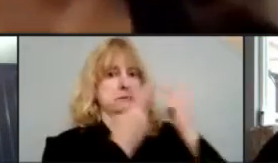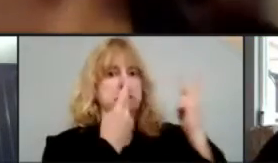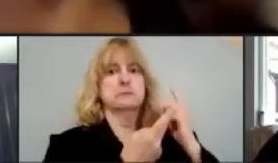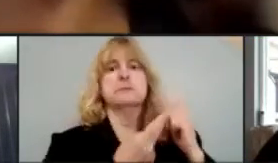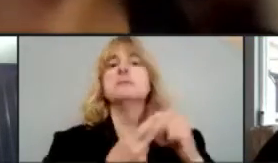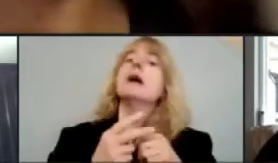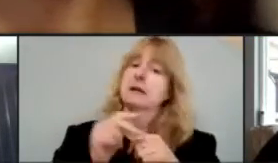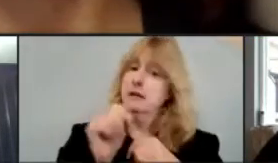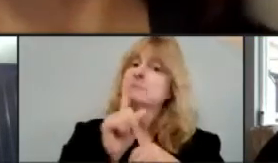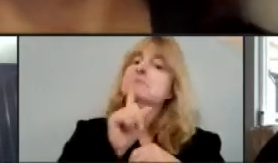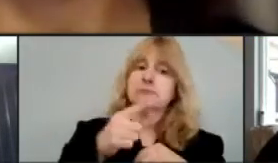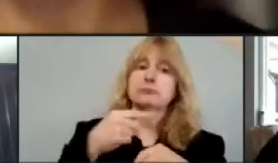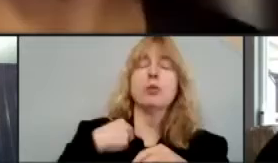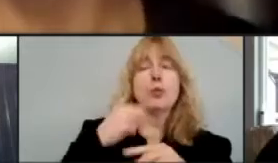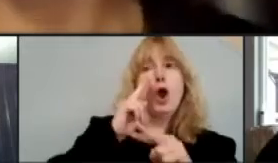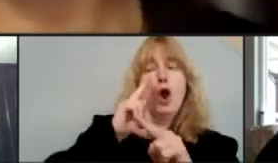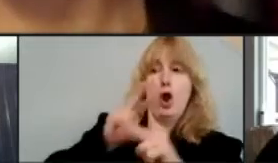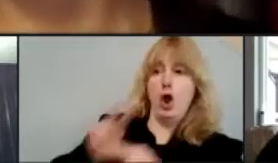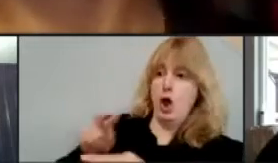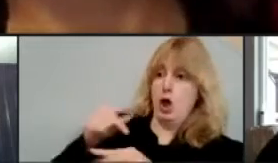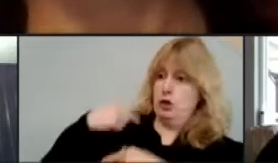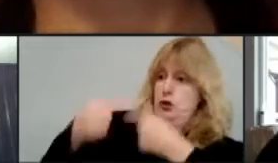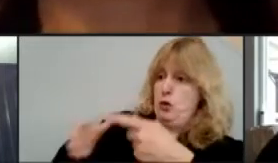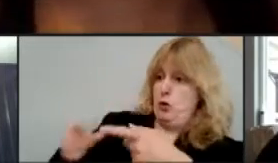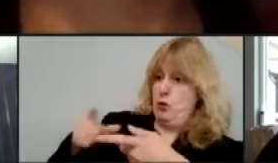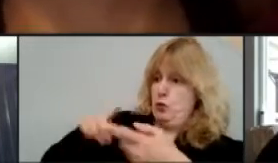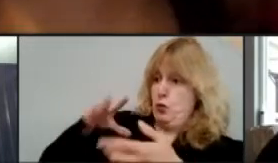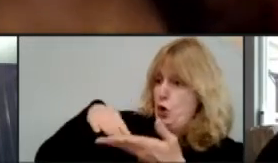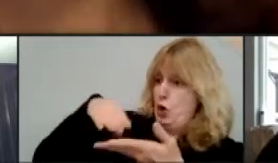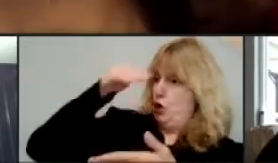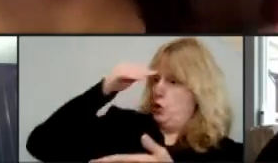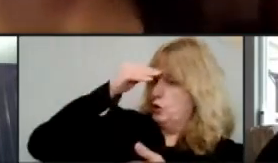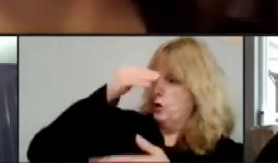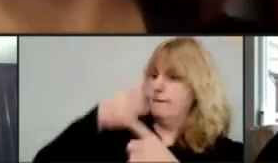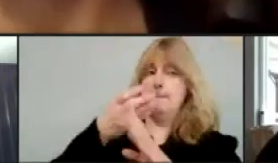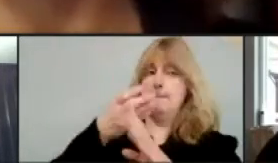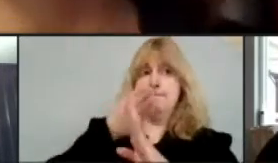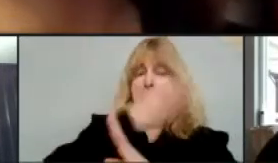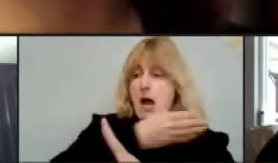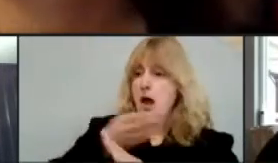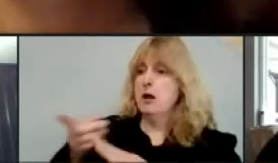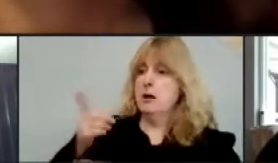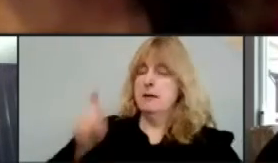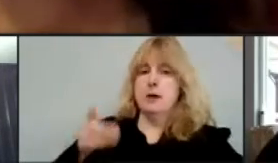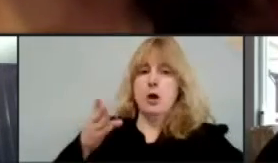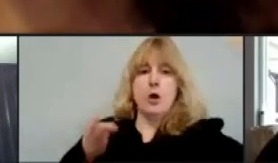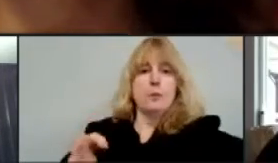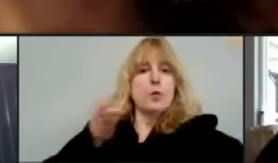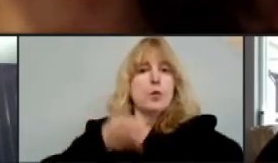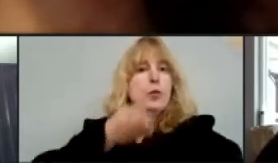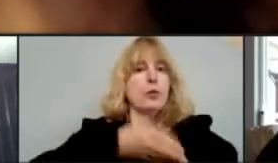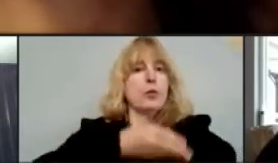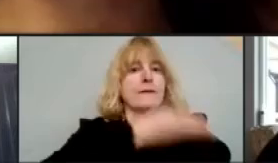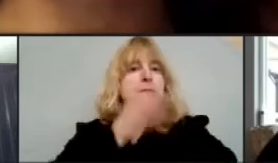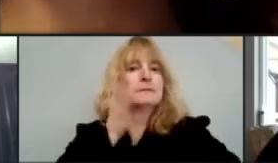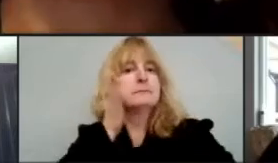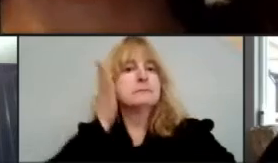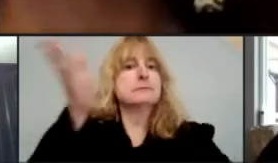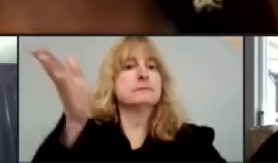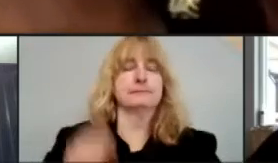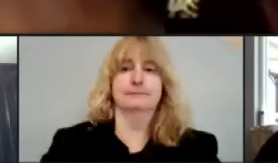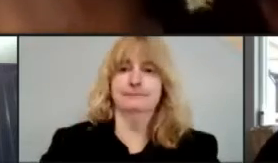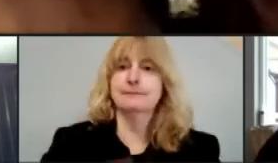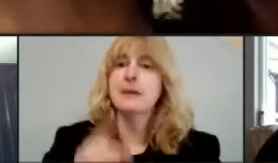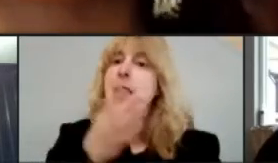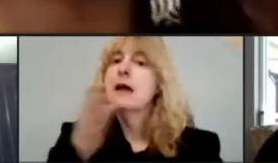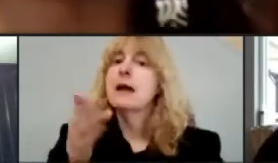look to each generation to learn from the past and to improve upon that. Dr. Vedi, if you would